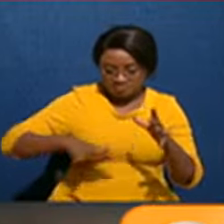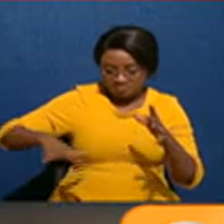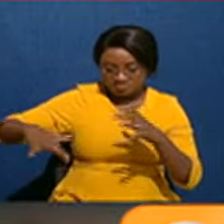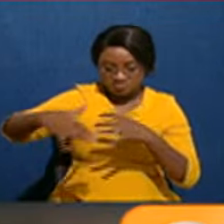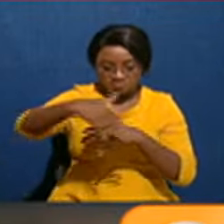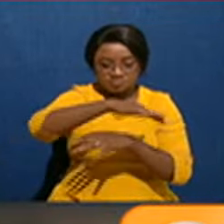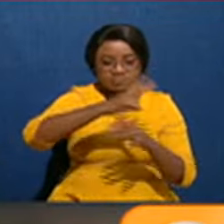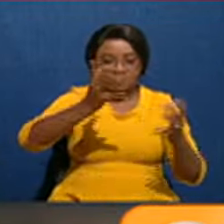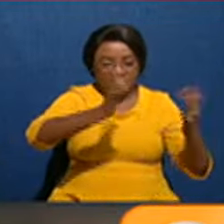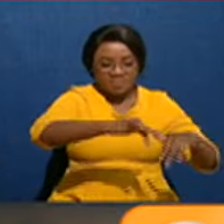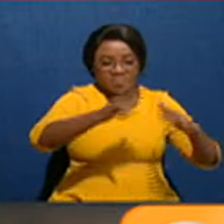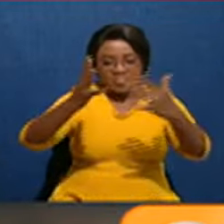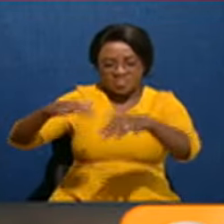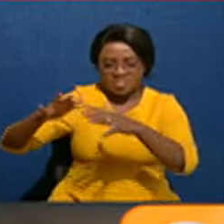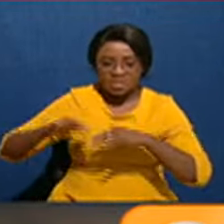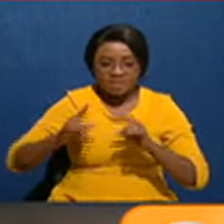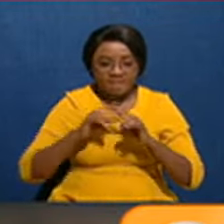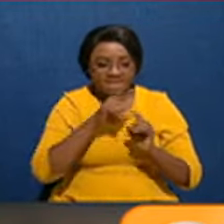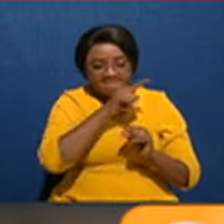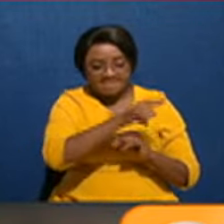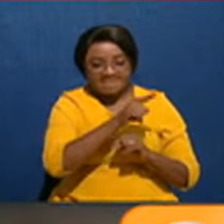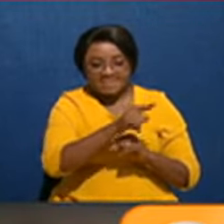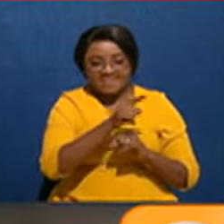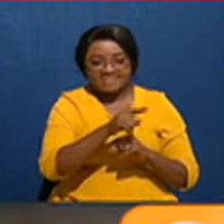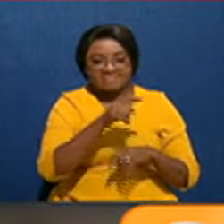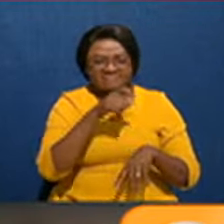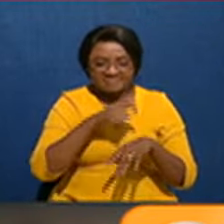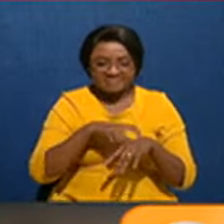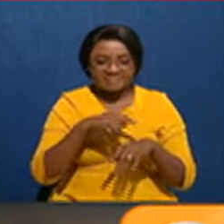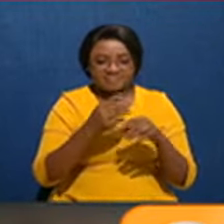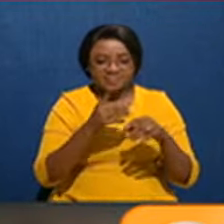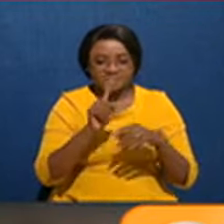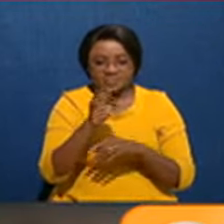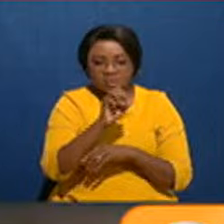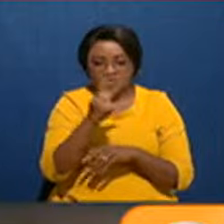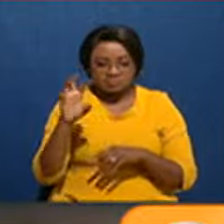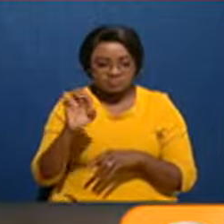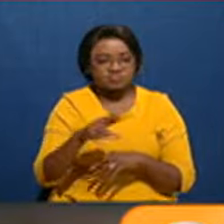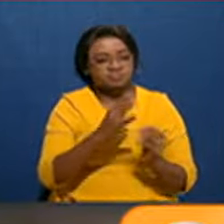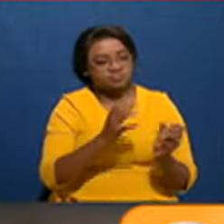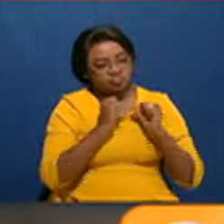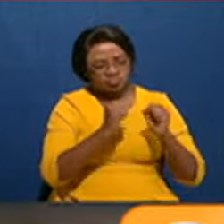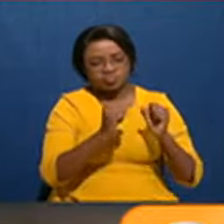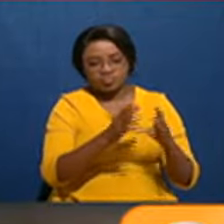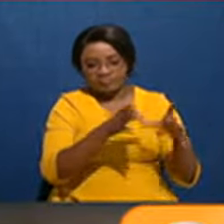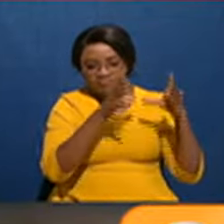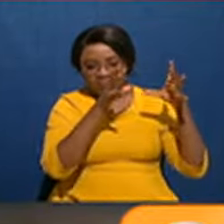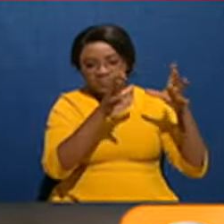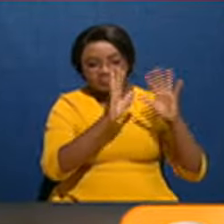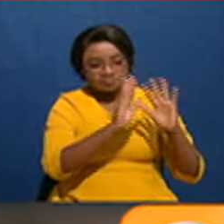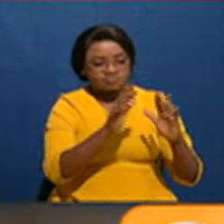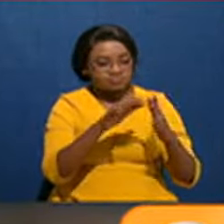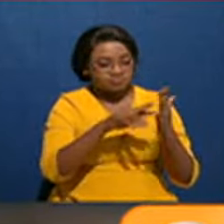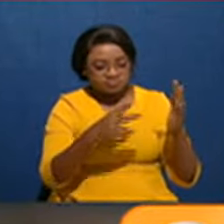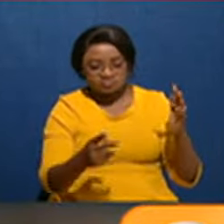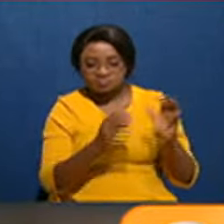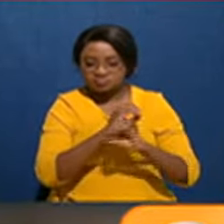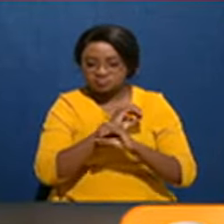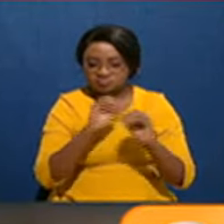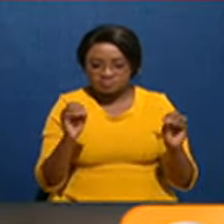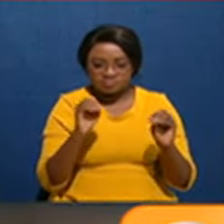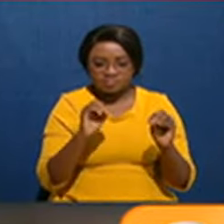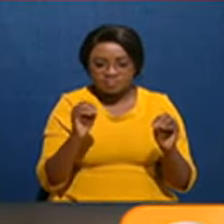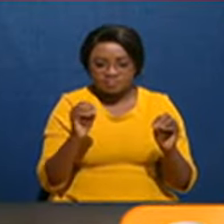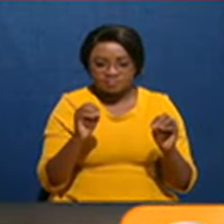suffered some shock. But the Times Tower building stood strong without any signs of failure at all. So